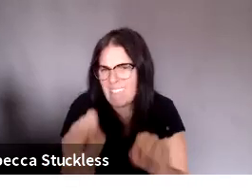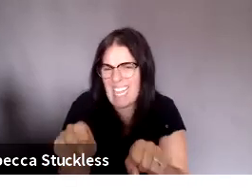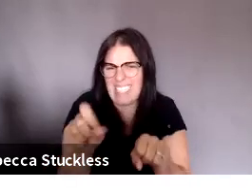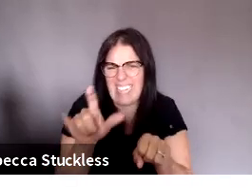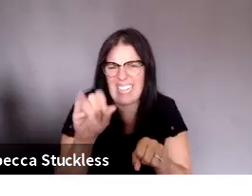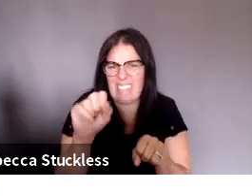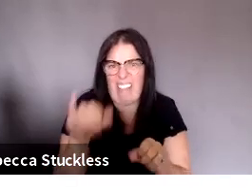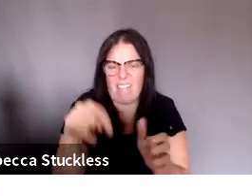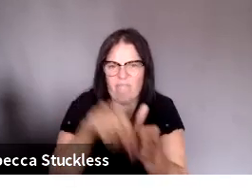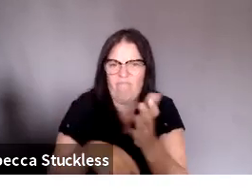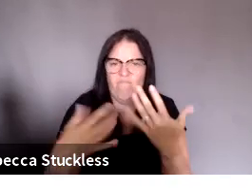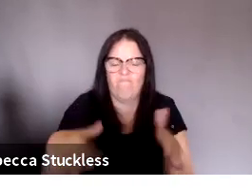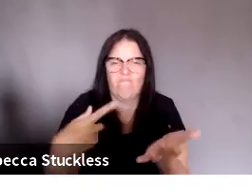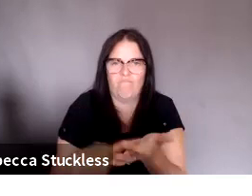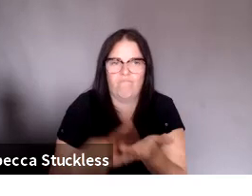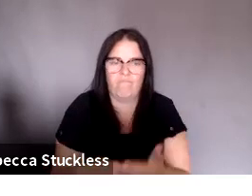around that.